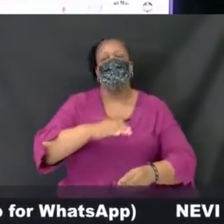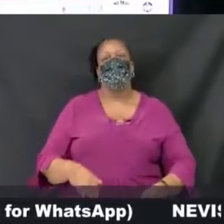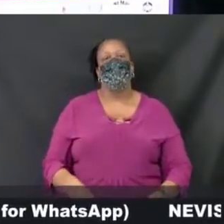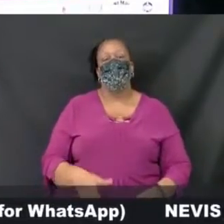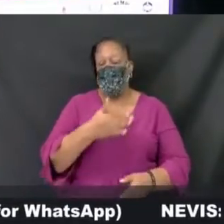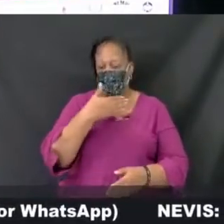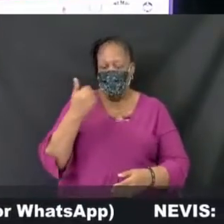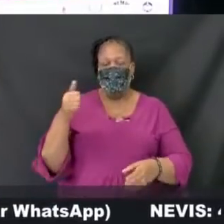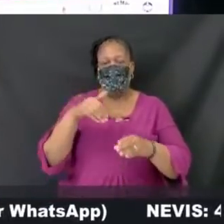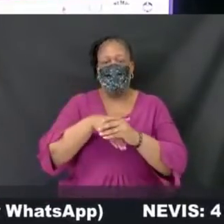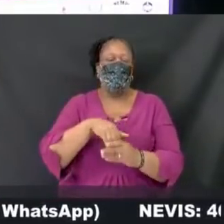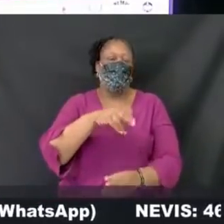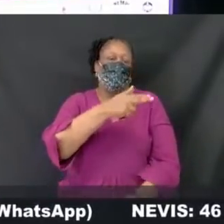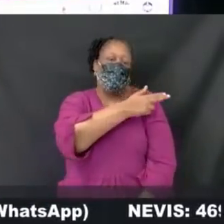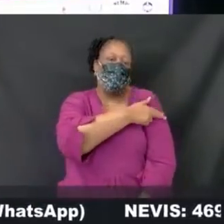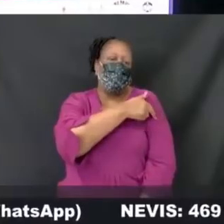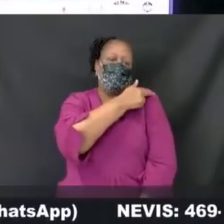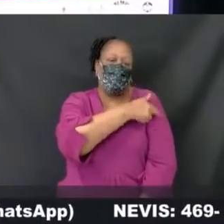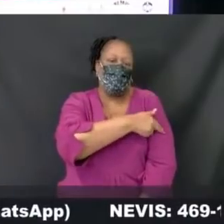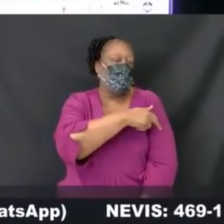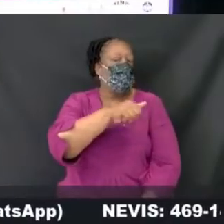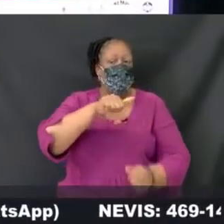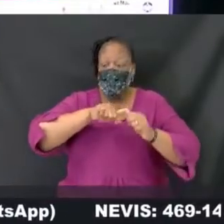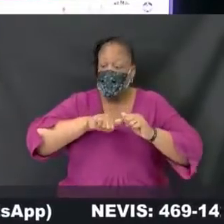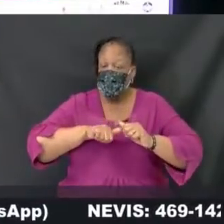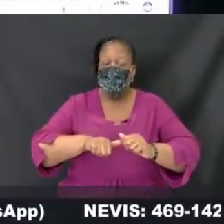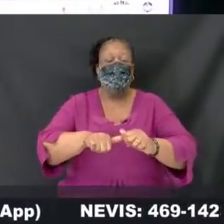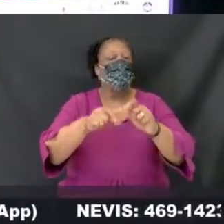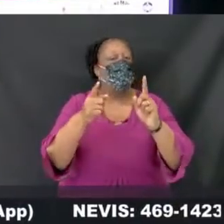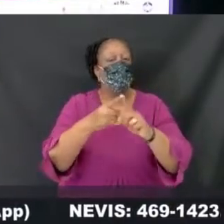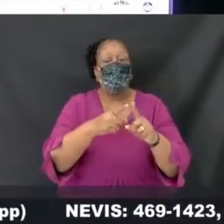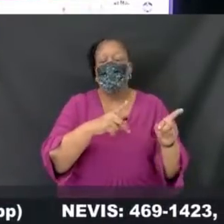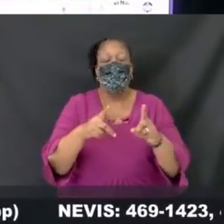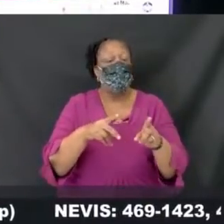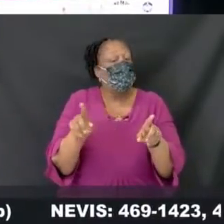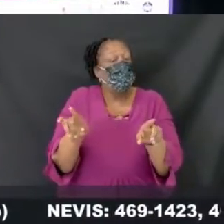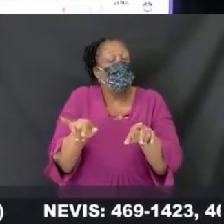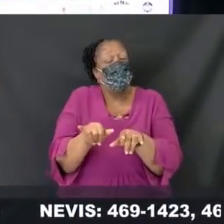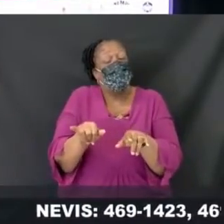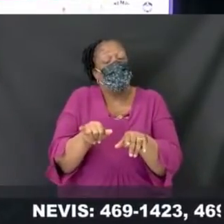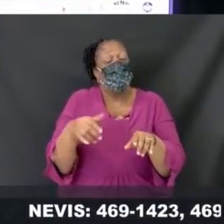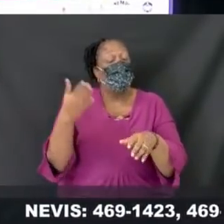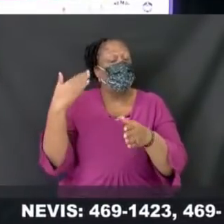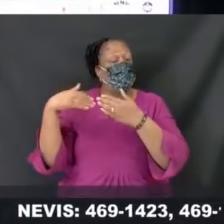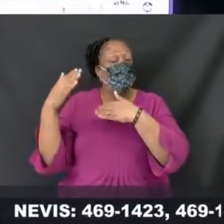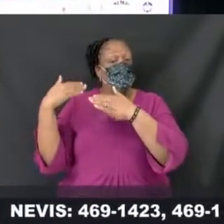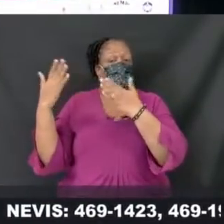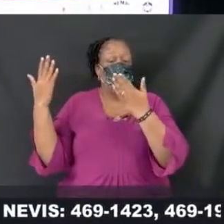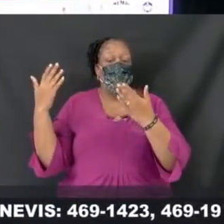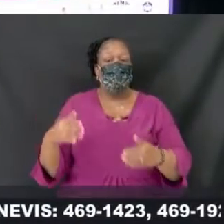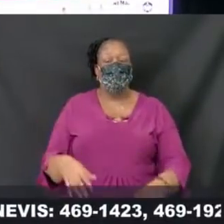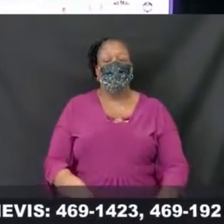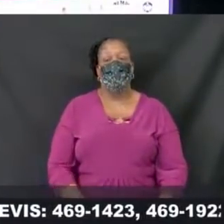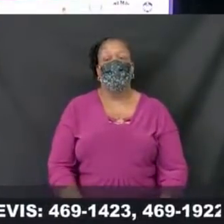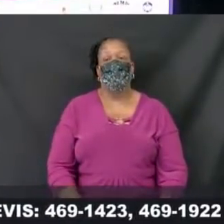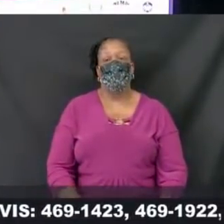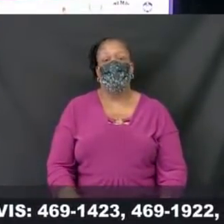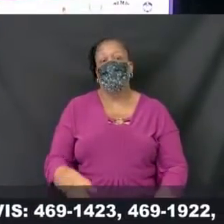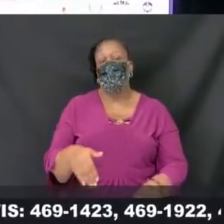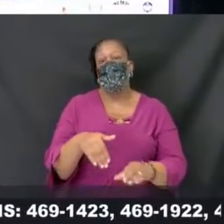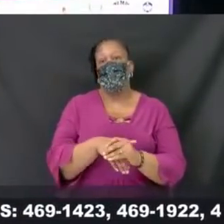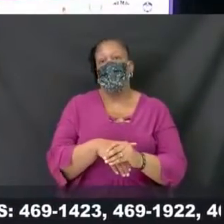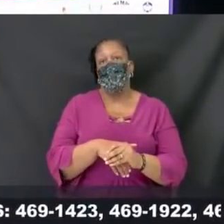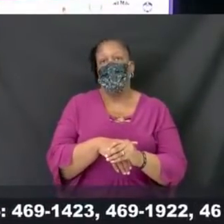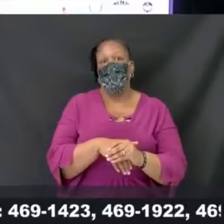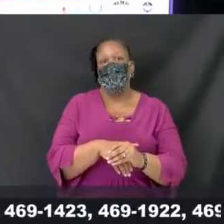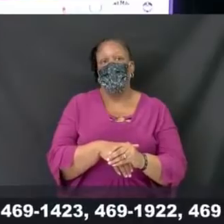our hospitals, we continue providing our in-hospital treatment in the emergency